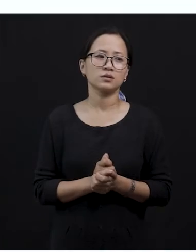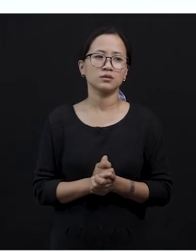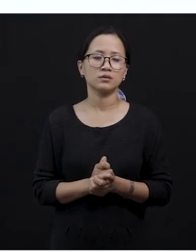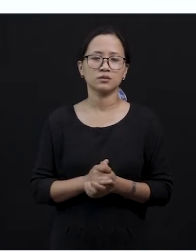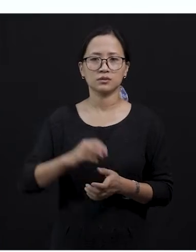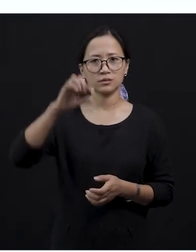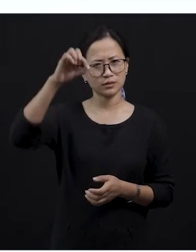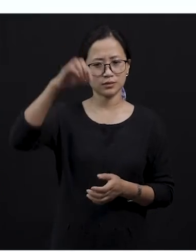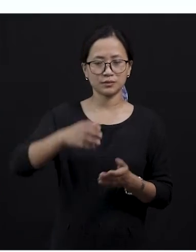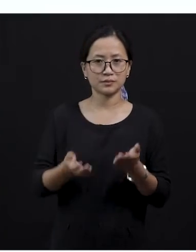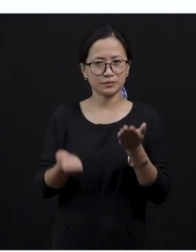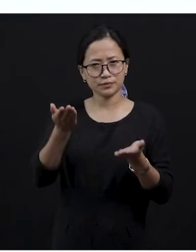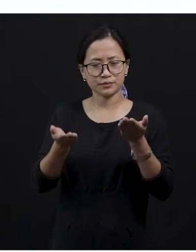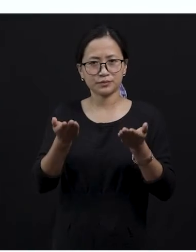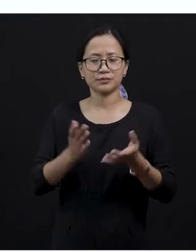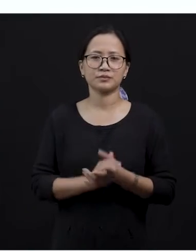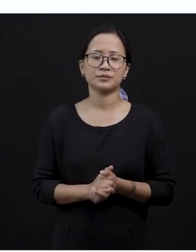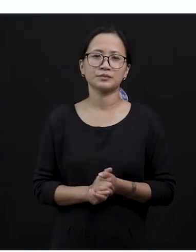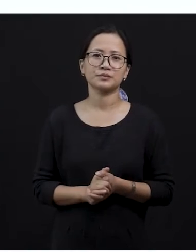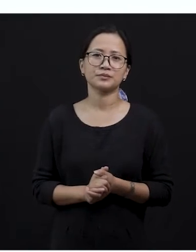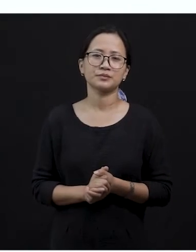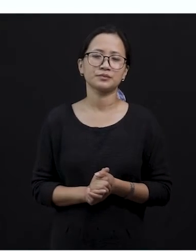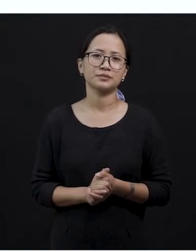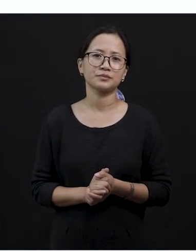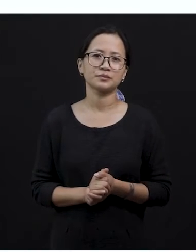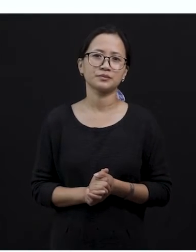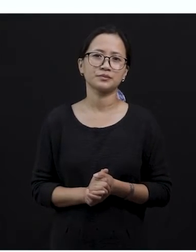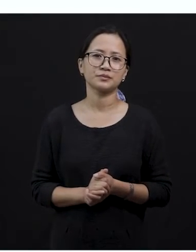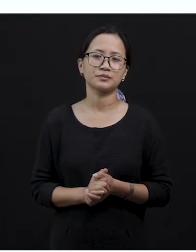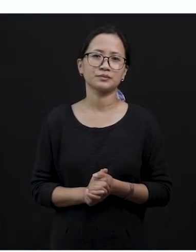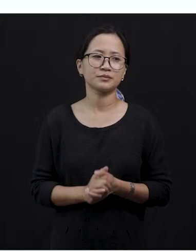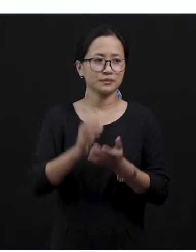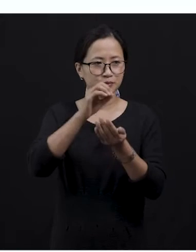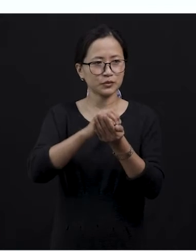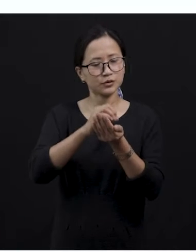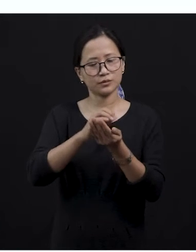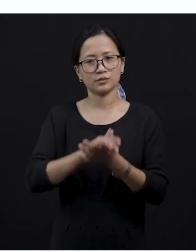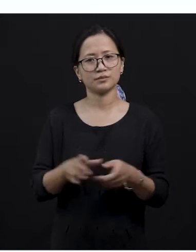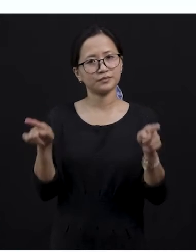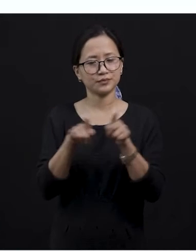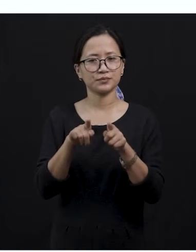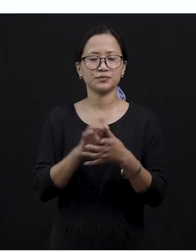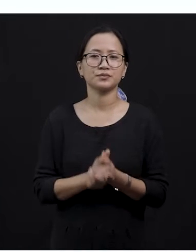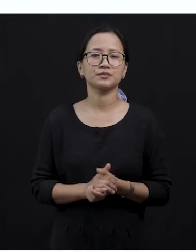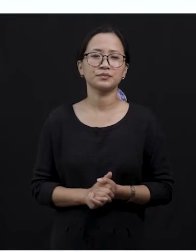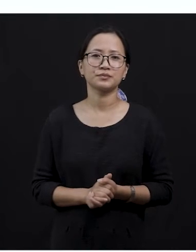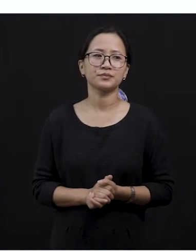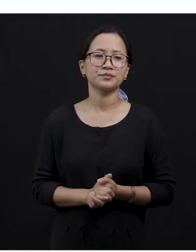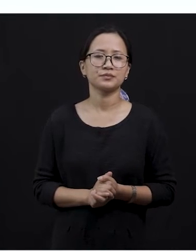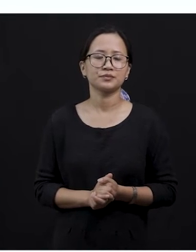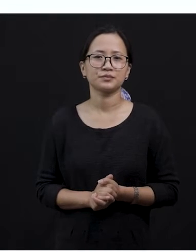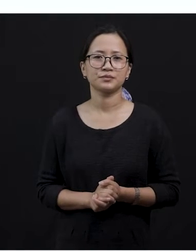be same weight. It should not tilt like this. Put it like this. Keep it like this, okay? And a small